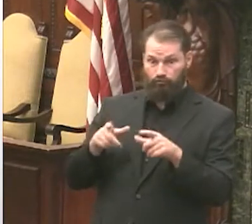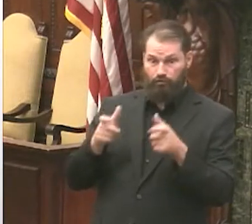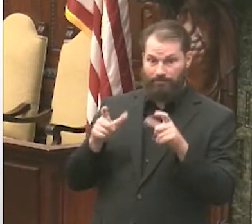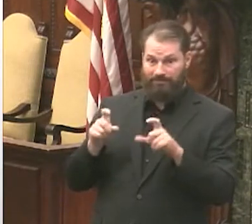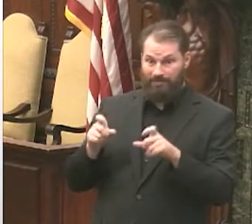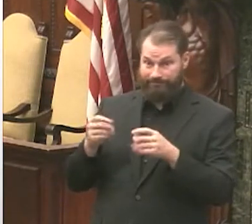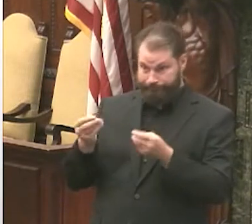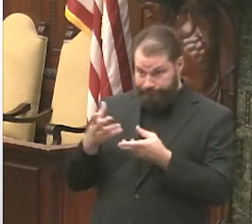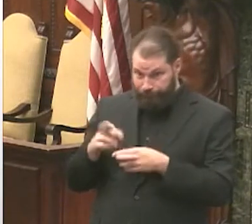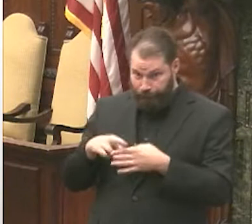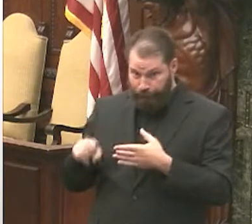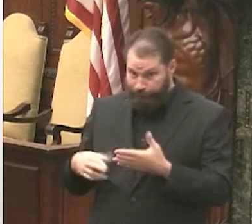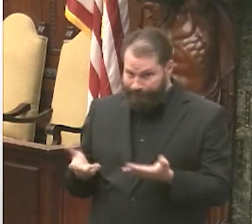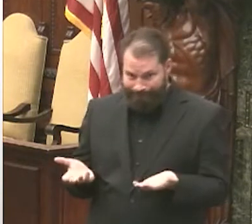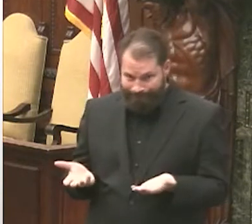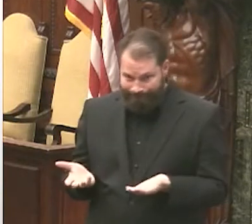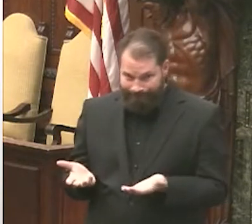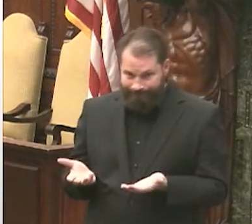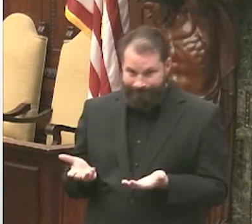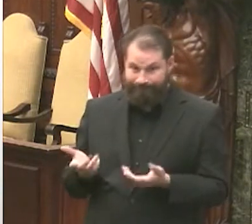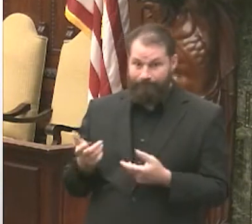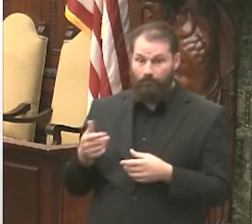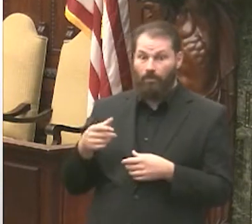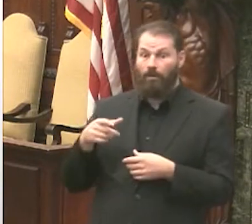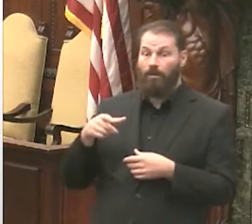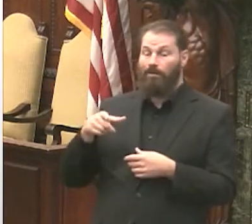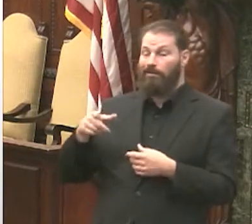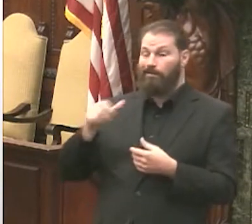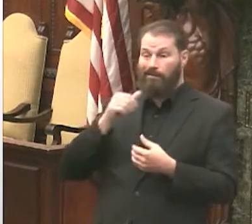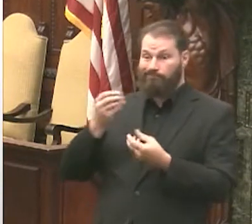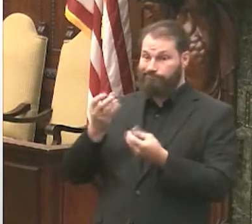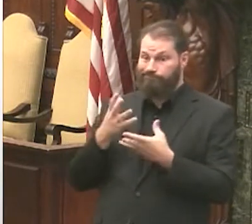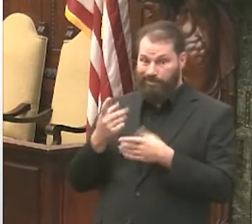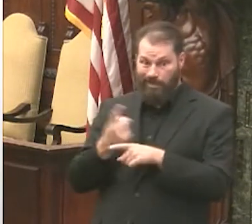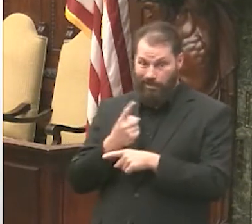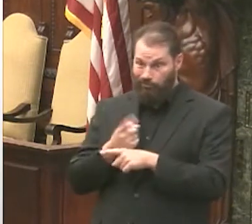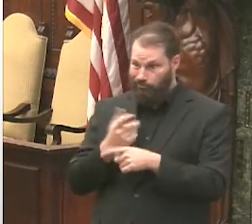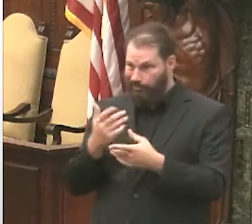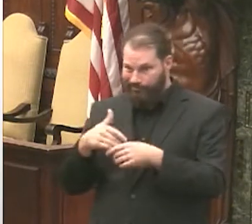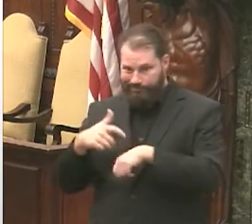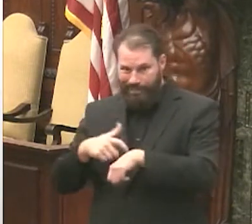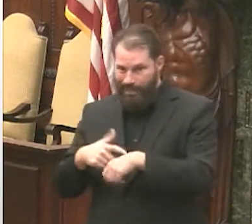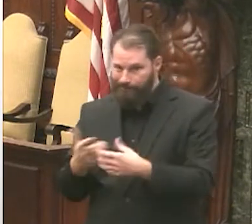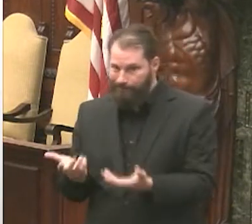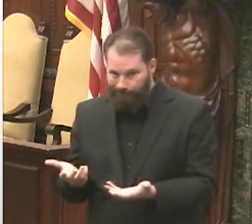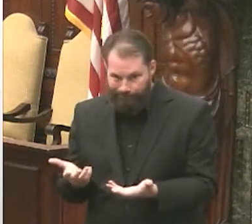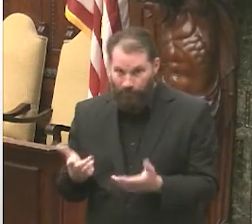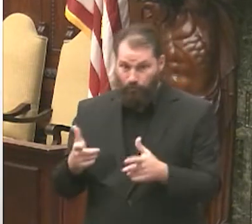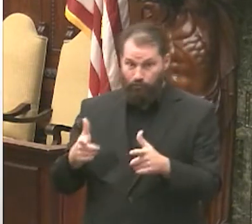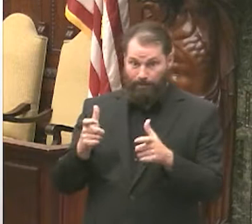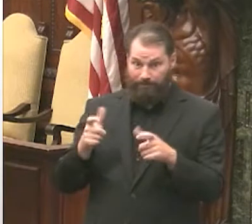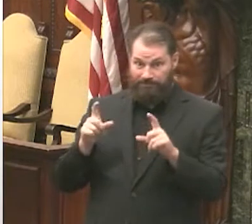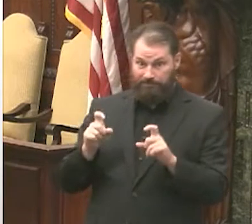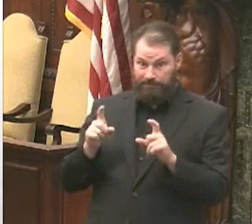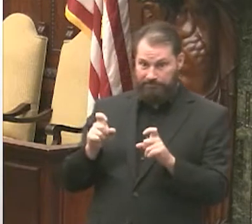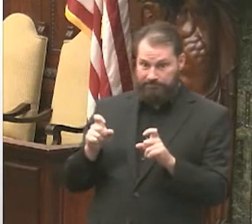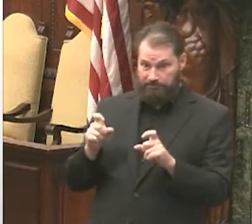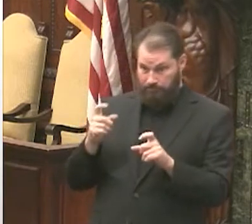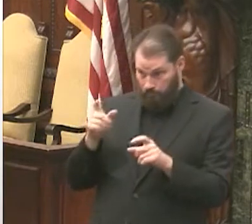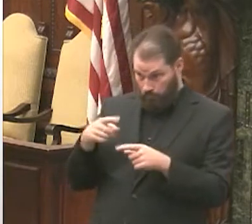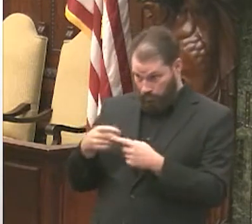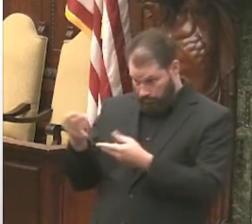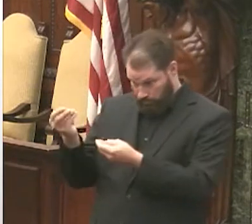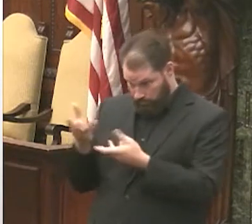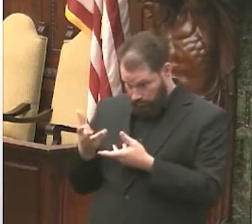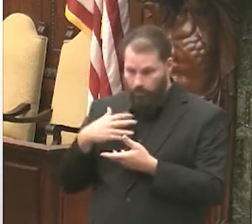us this data. So our number of these probable rapid tests will be incomplete, but we will report what we get. Second thing to note is that if